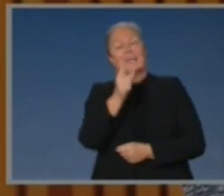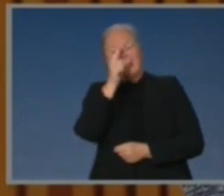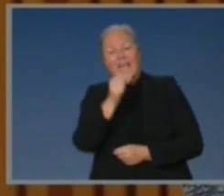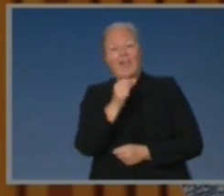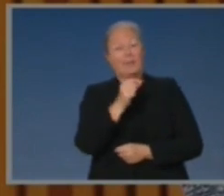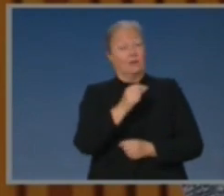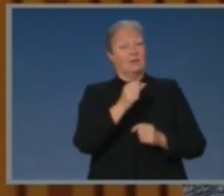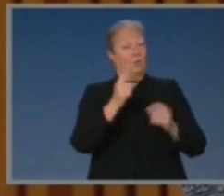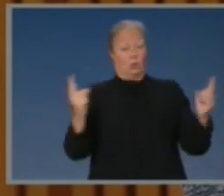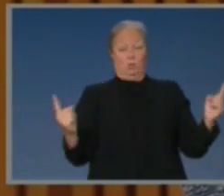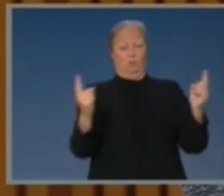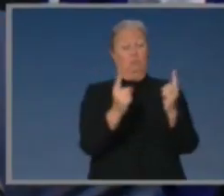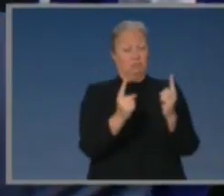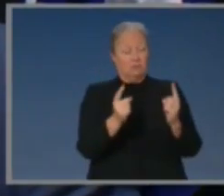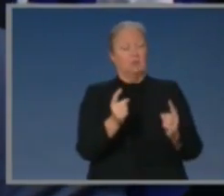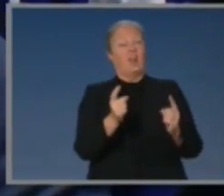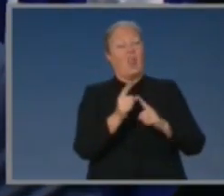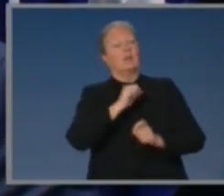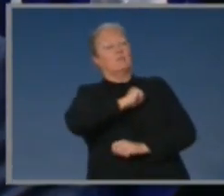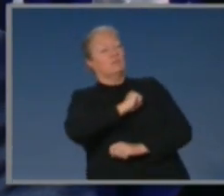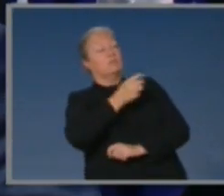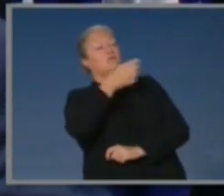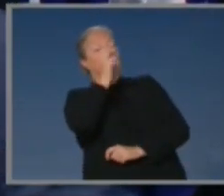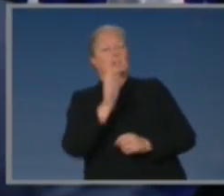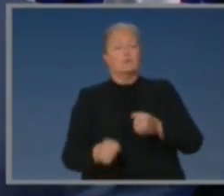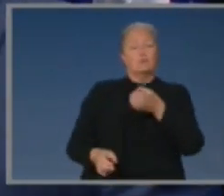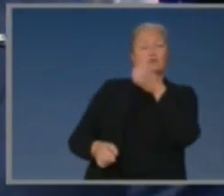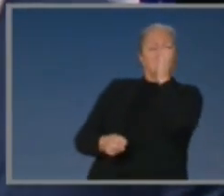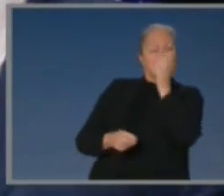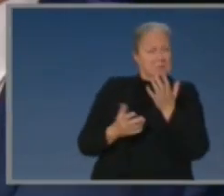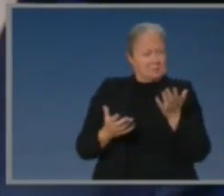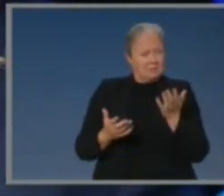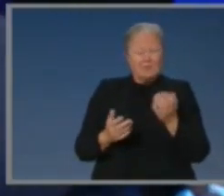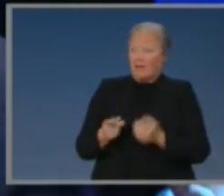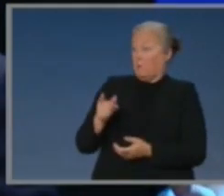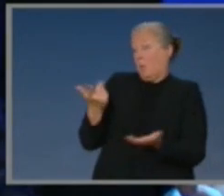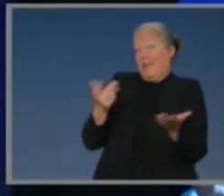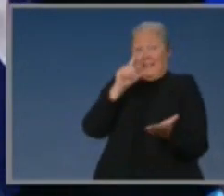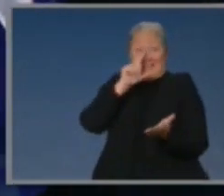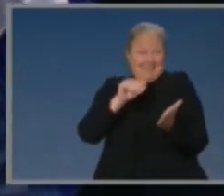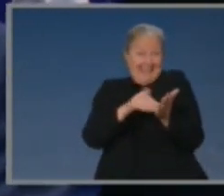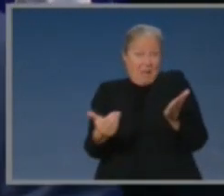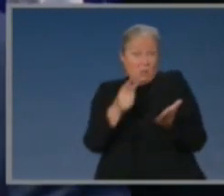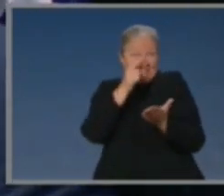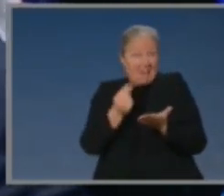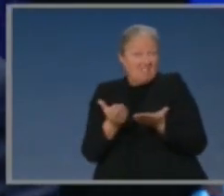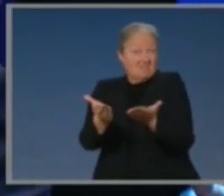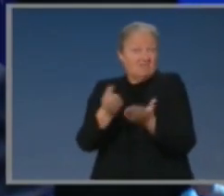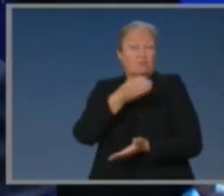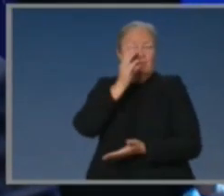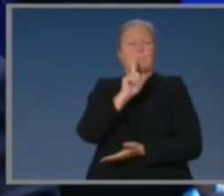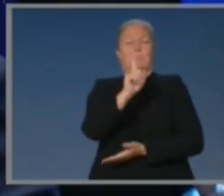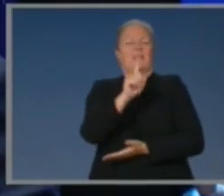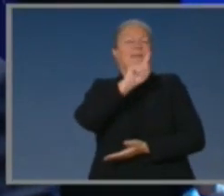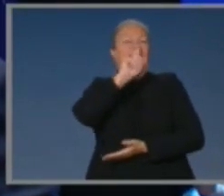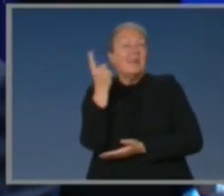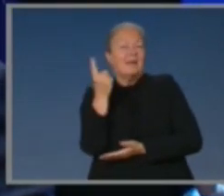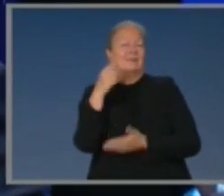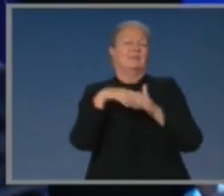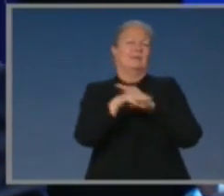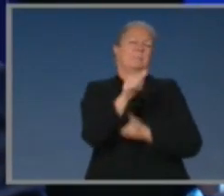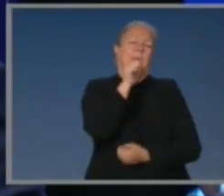together? Well, they can legally have a drink together right now, just not in a pub. And I'm sure all of us are looking to that into the future. At the